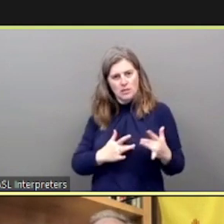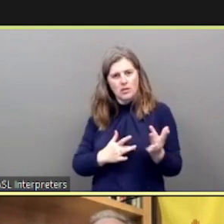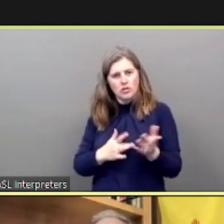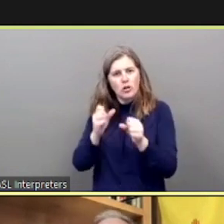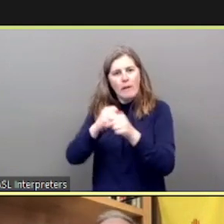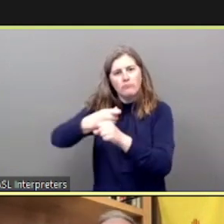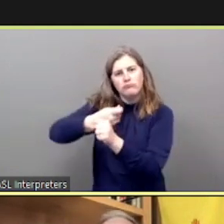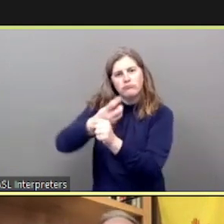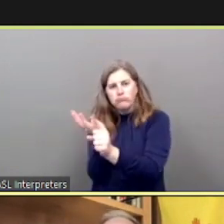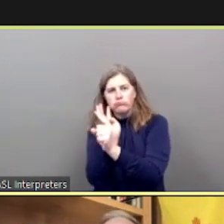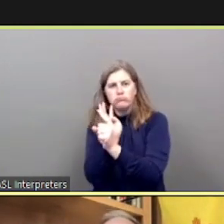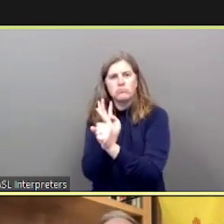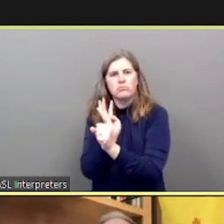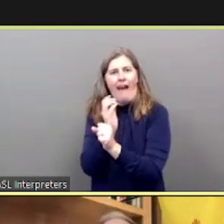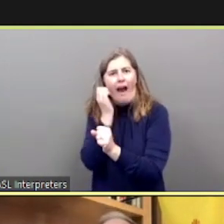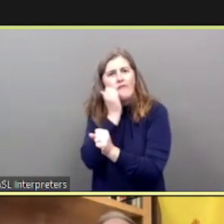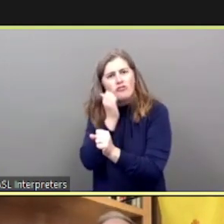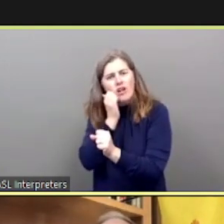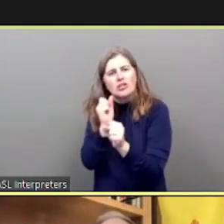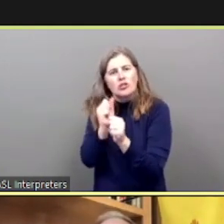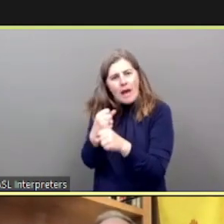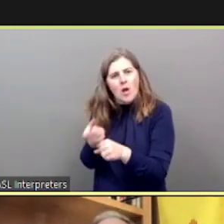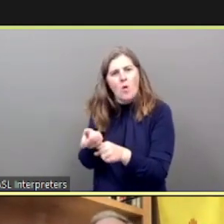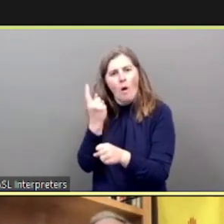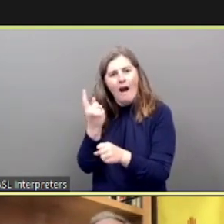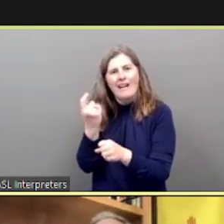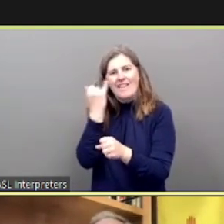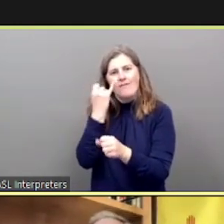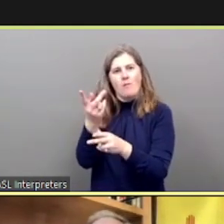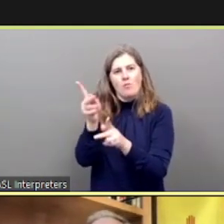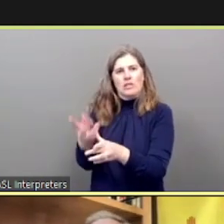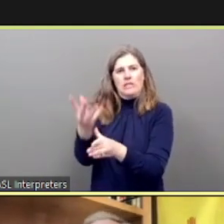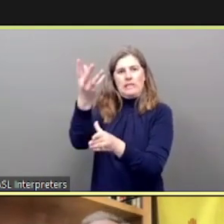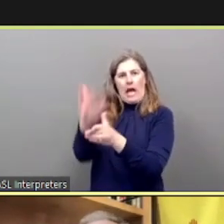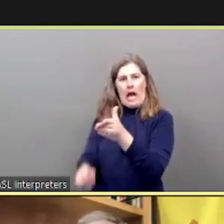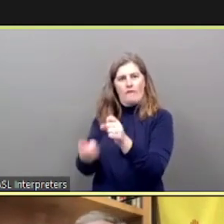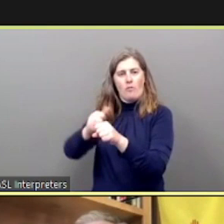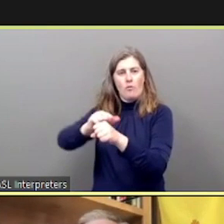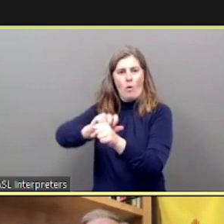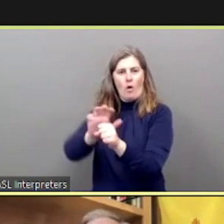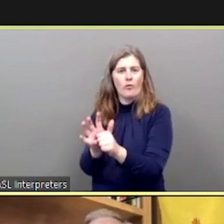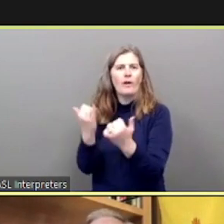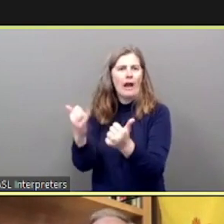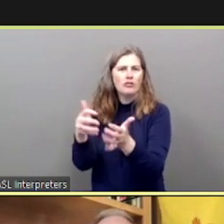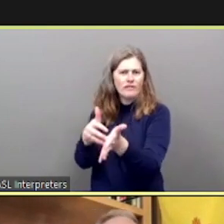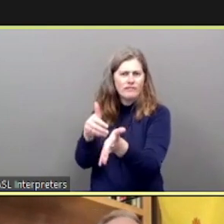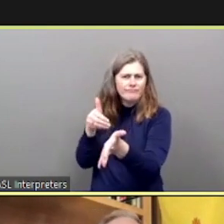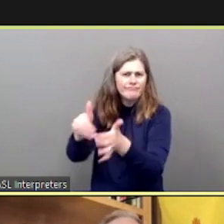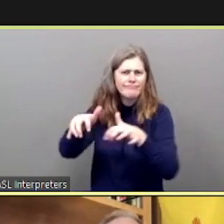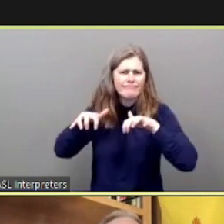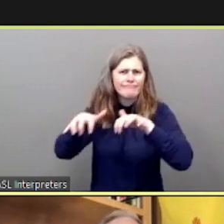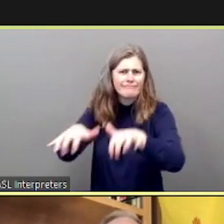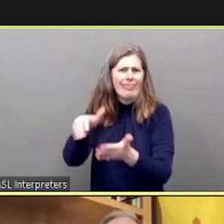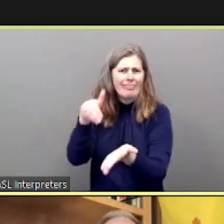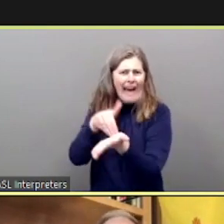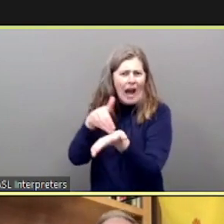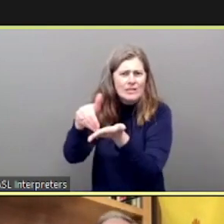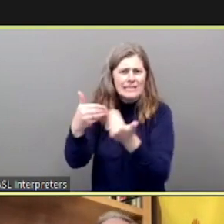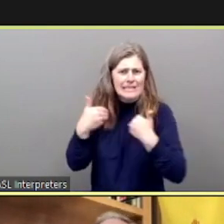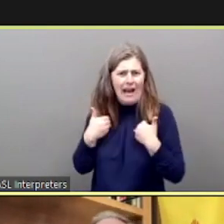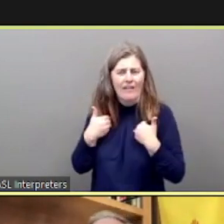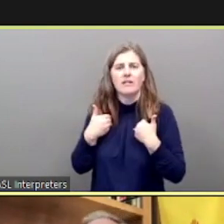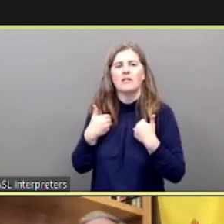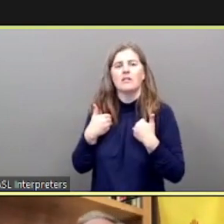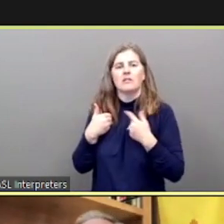by hand every day when someone died from COVID. Well, now she has thousands and thousands, and she's